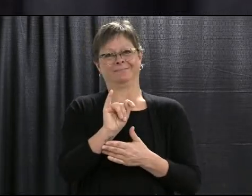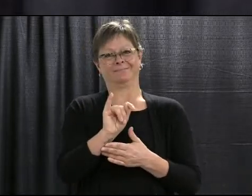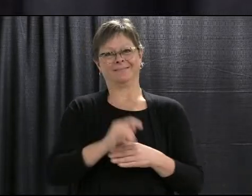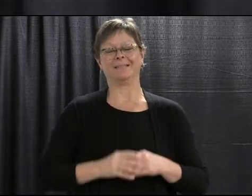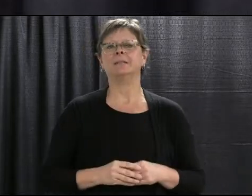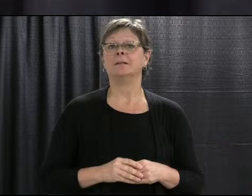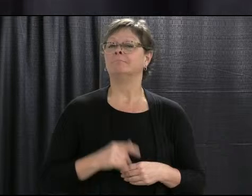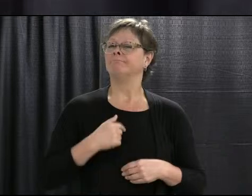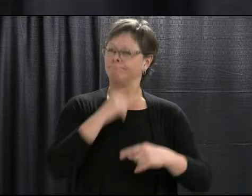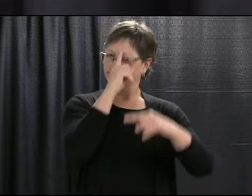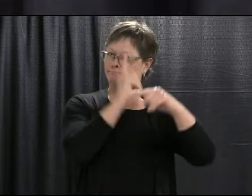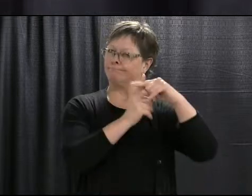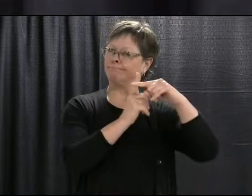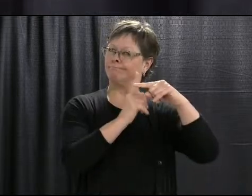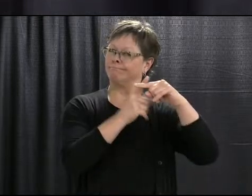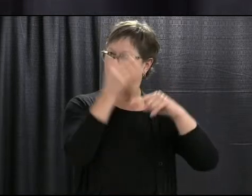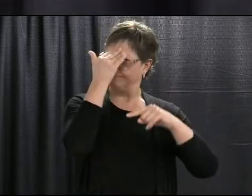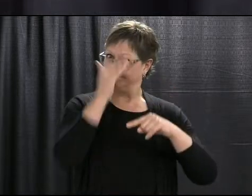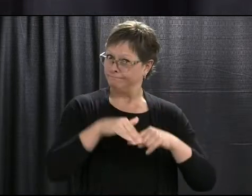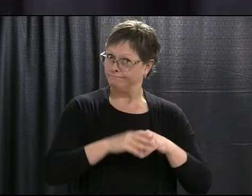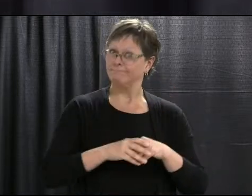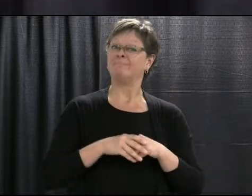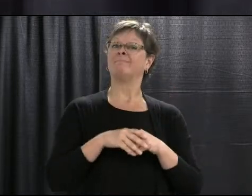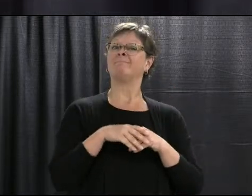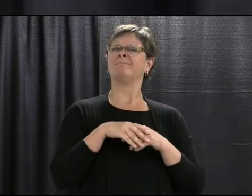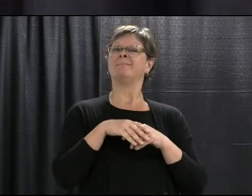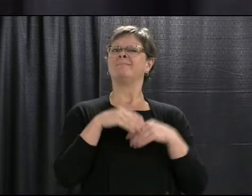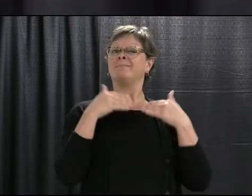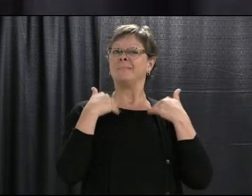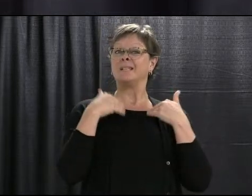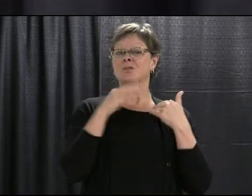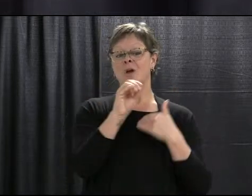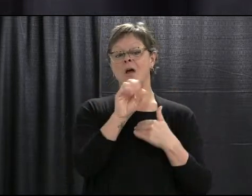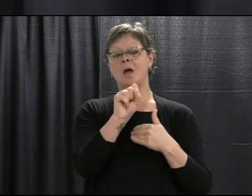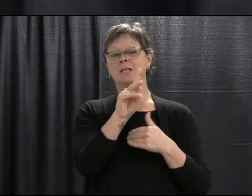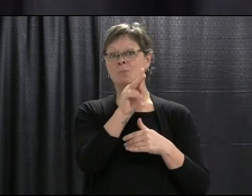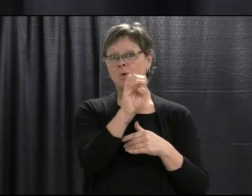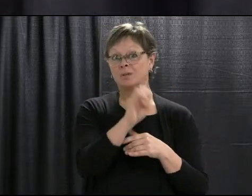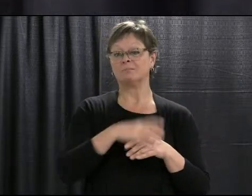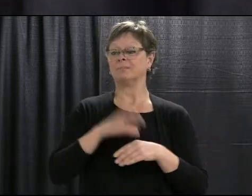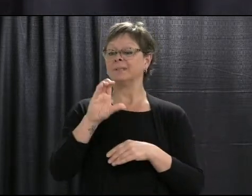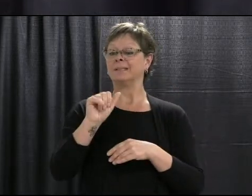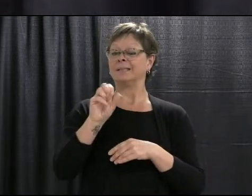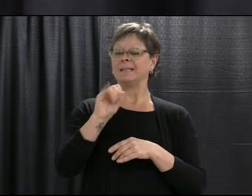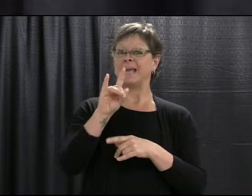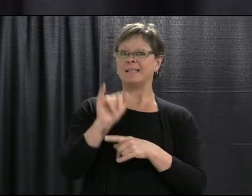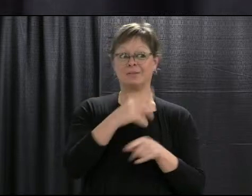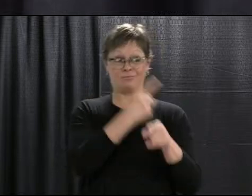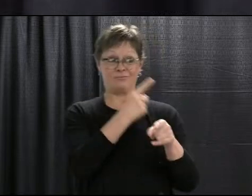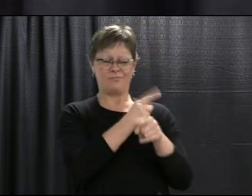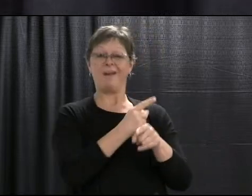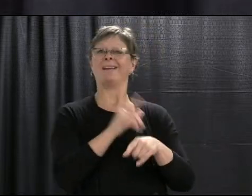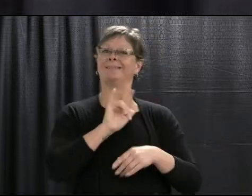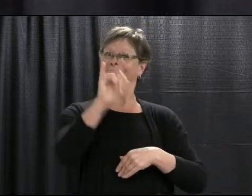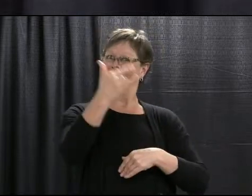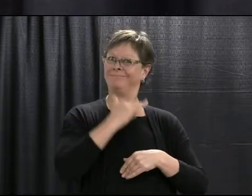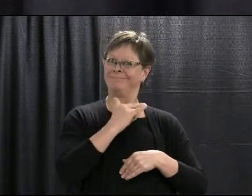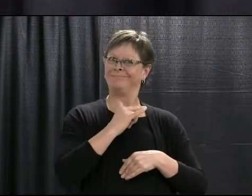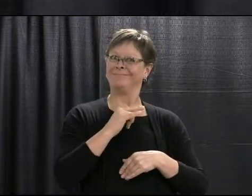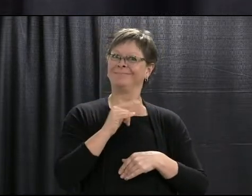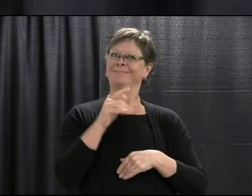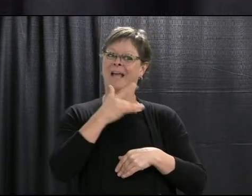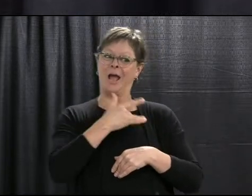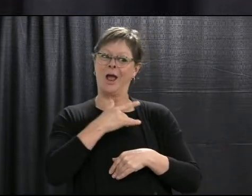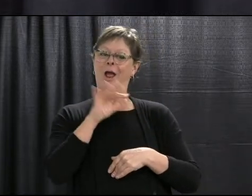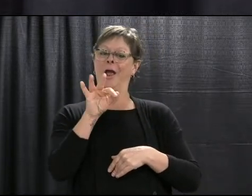I'm very optimistic, and the Minister and Cassie have summarized a lot of those things. We've got Heart Force 1 flying. Yesterday, it flew for